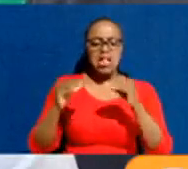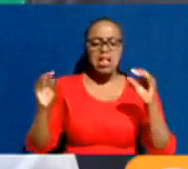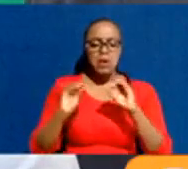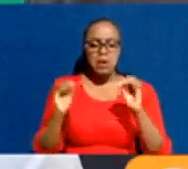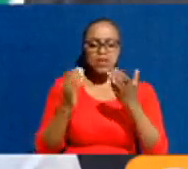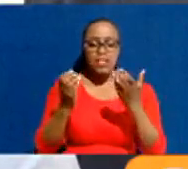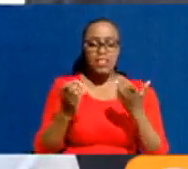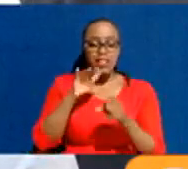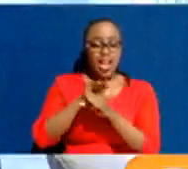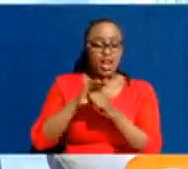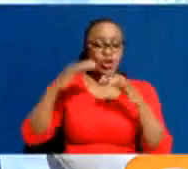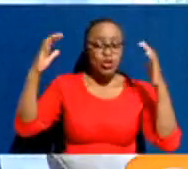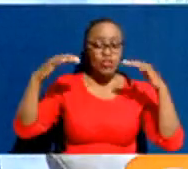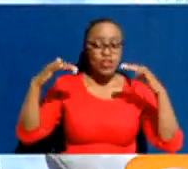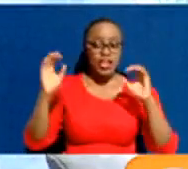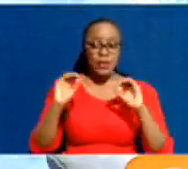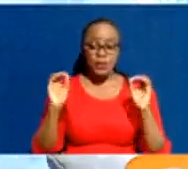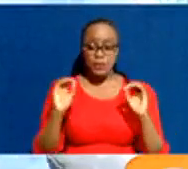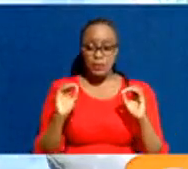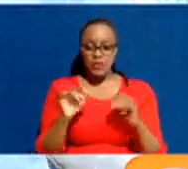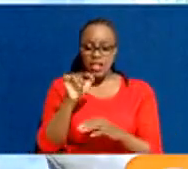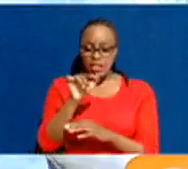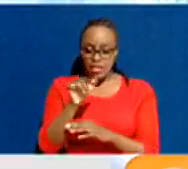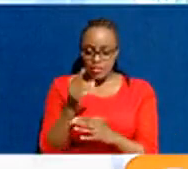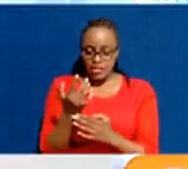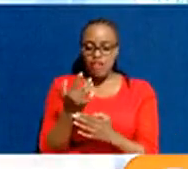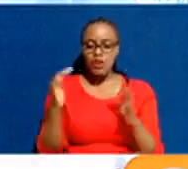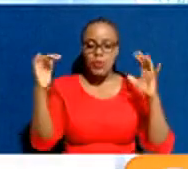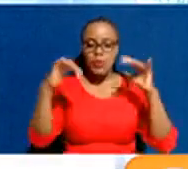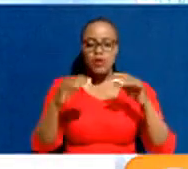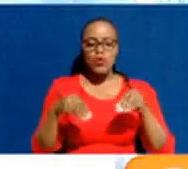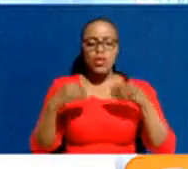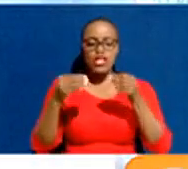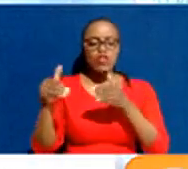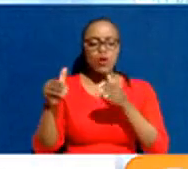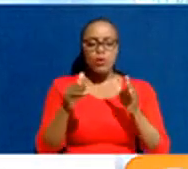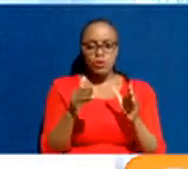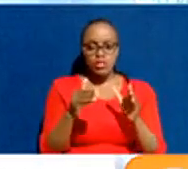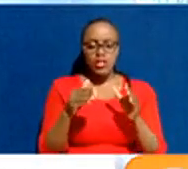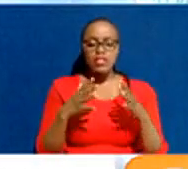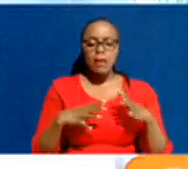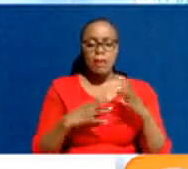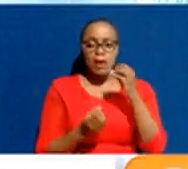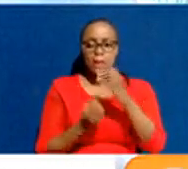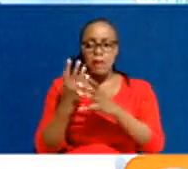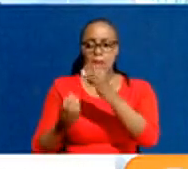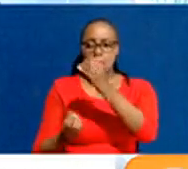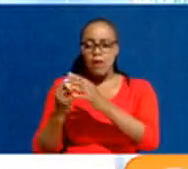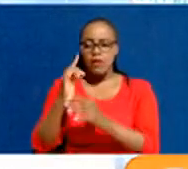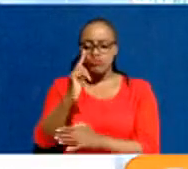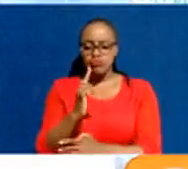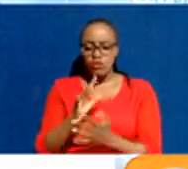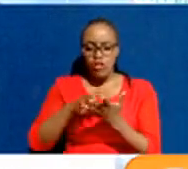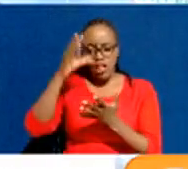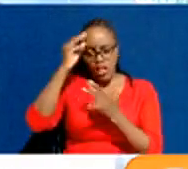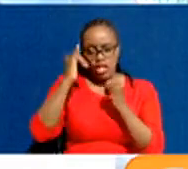need a lot of rain. And this exhibition will give an opportunity to producers to come and learn about